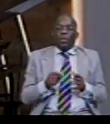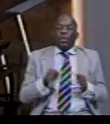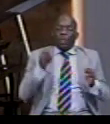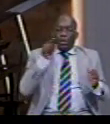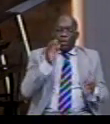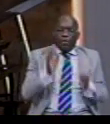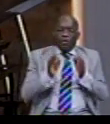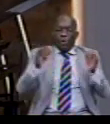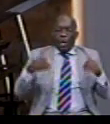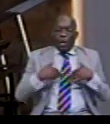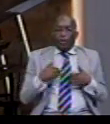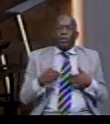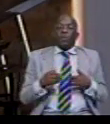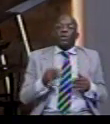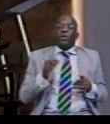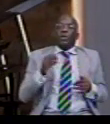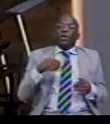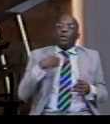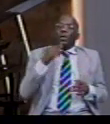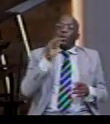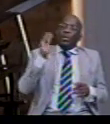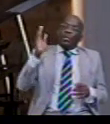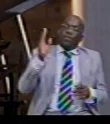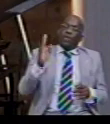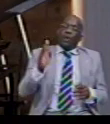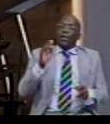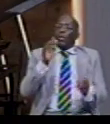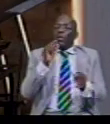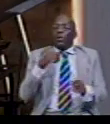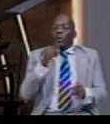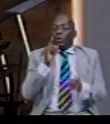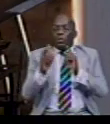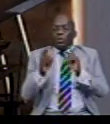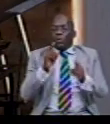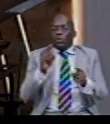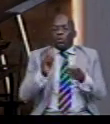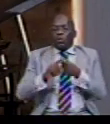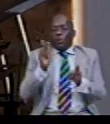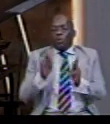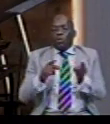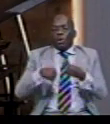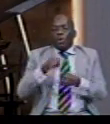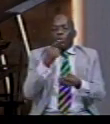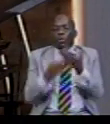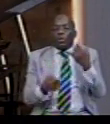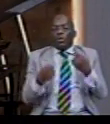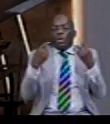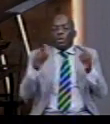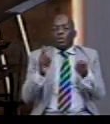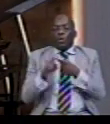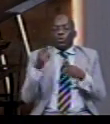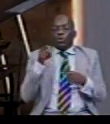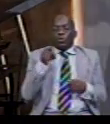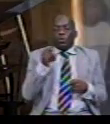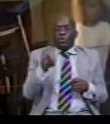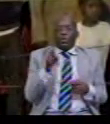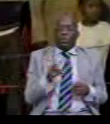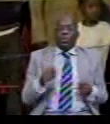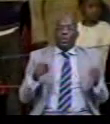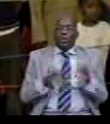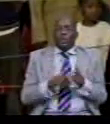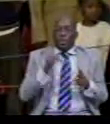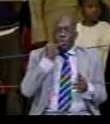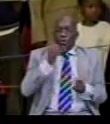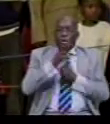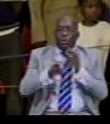it. Tell somebody what's going on in your life. Be excited for Jesus' power. And this is a global crusade, so